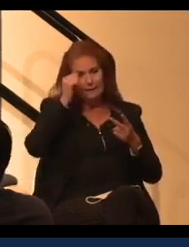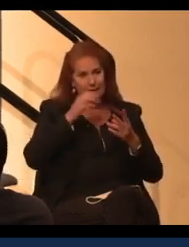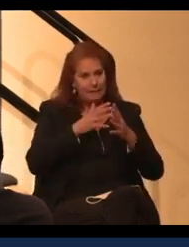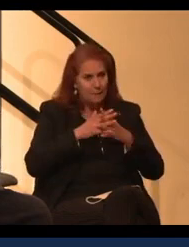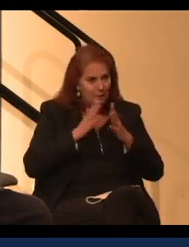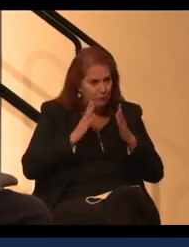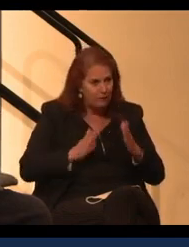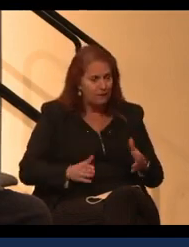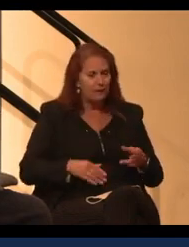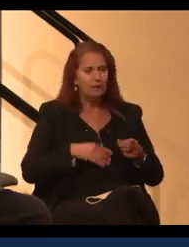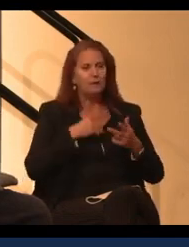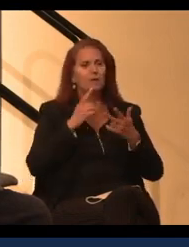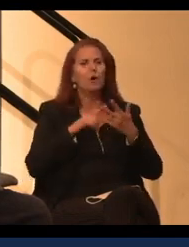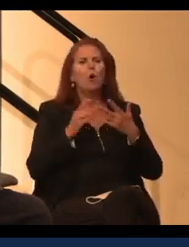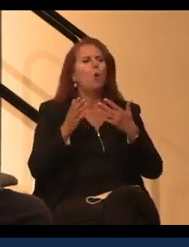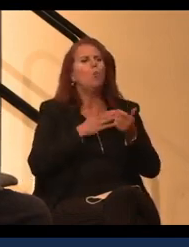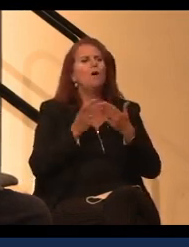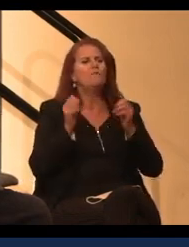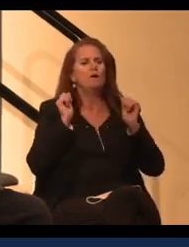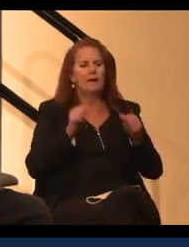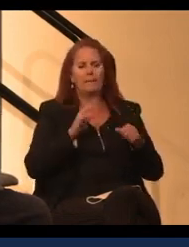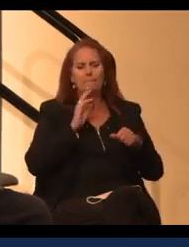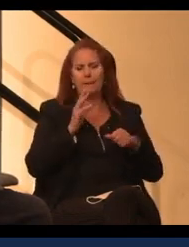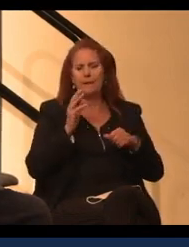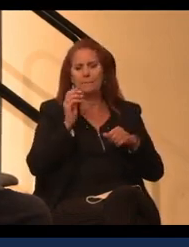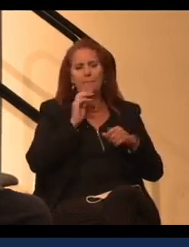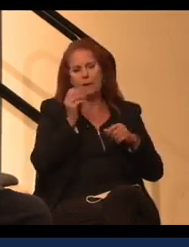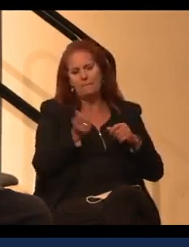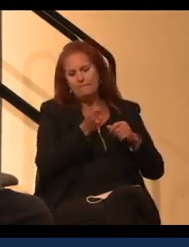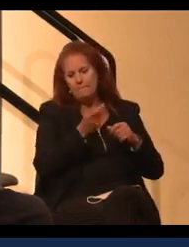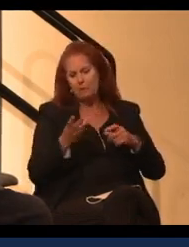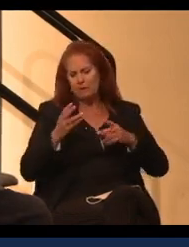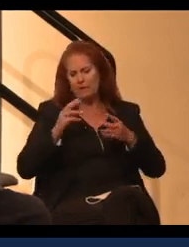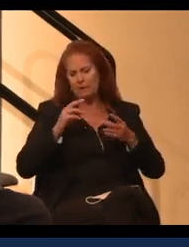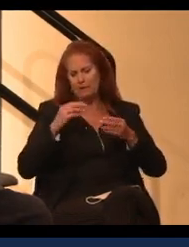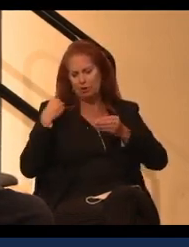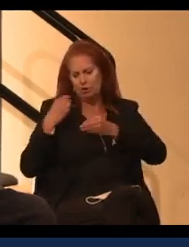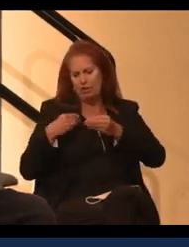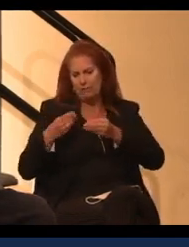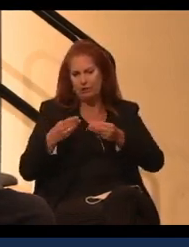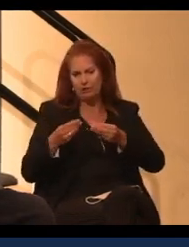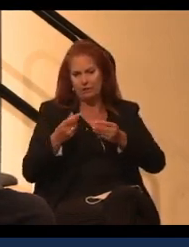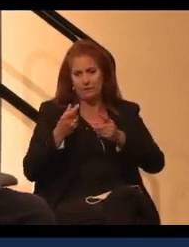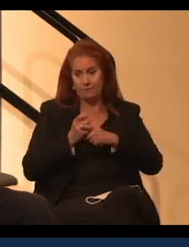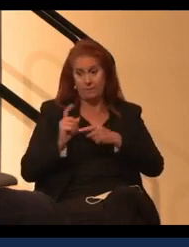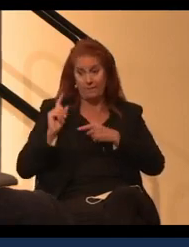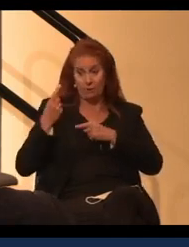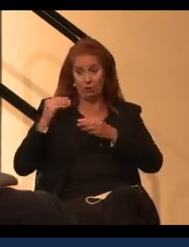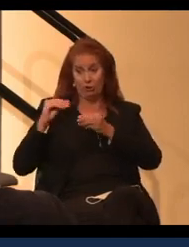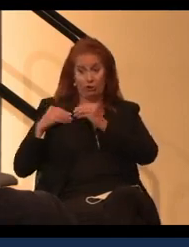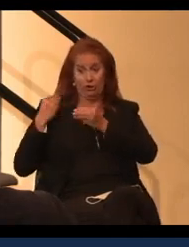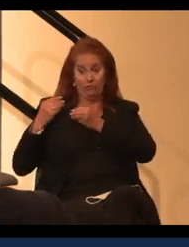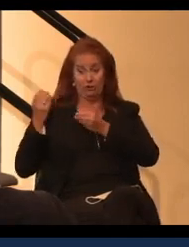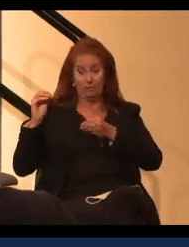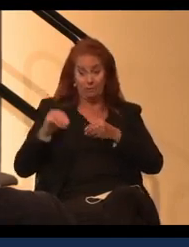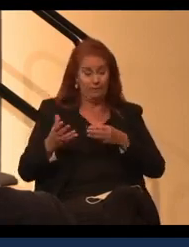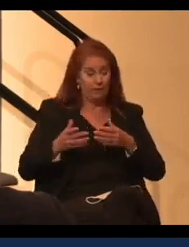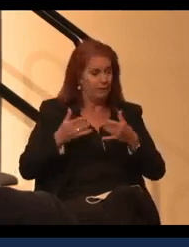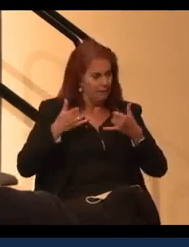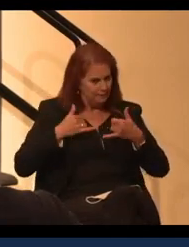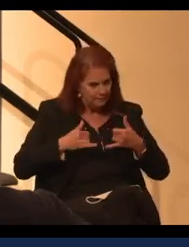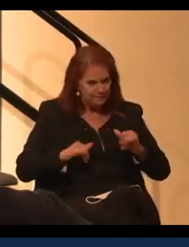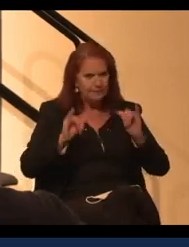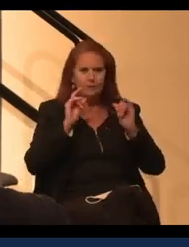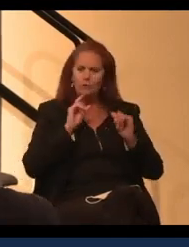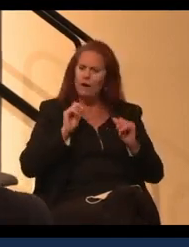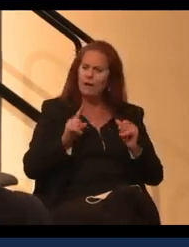American, wherever you might be, and maybe you're multiple generations removed from that first generation, oftentimes you may still